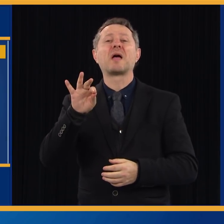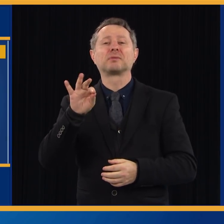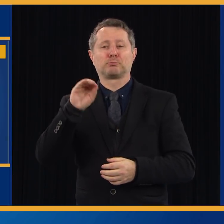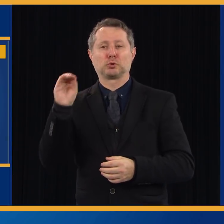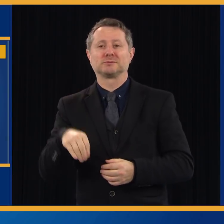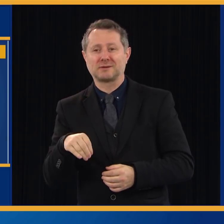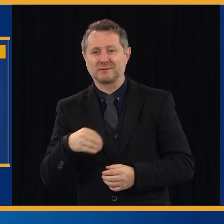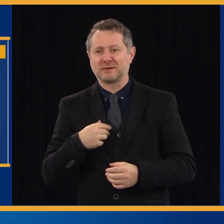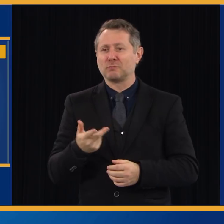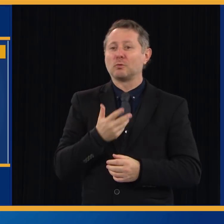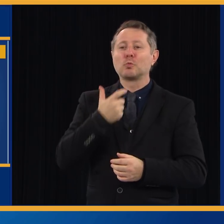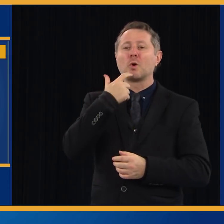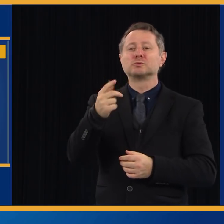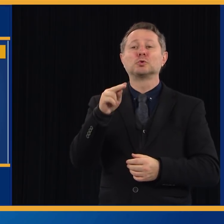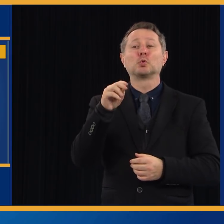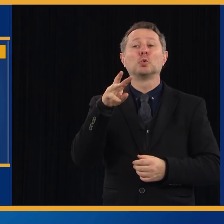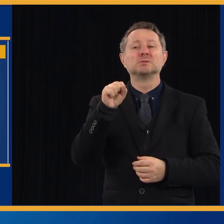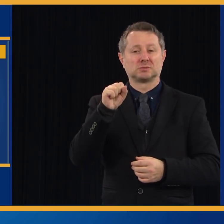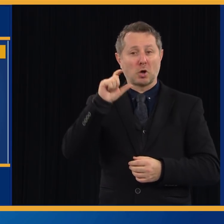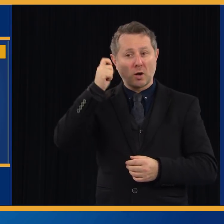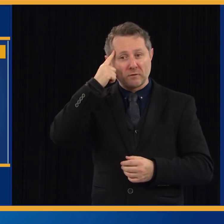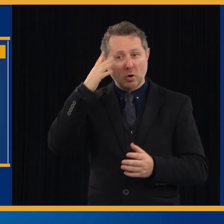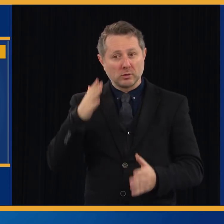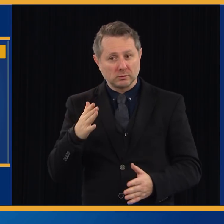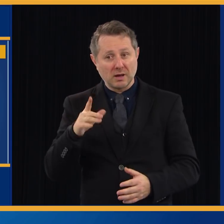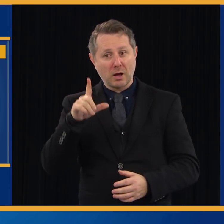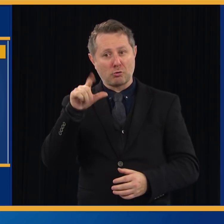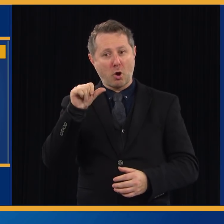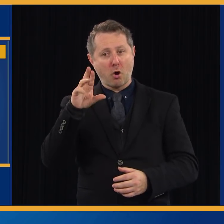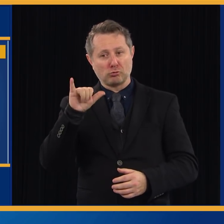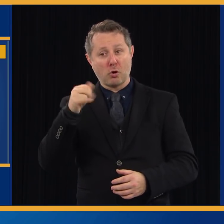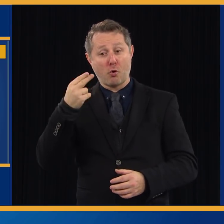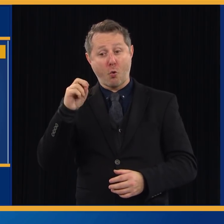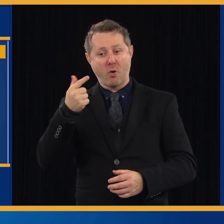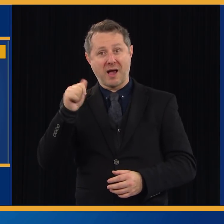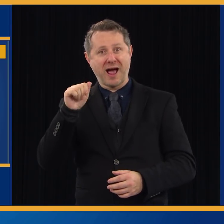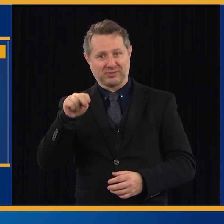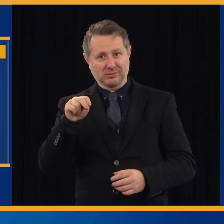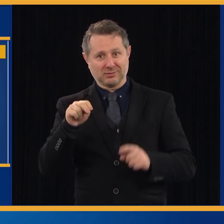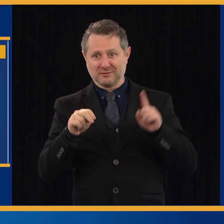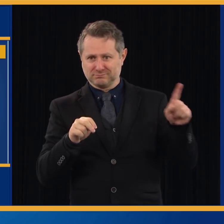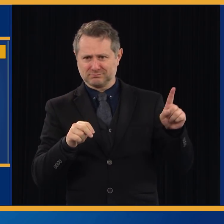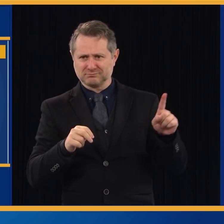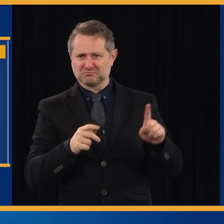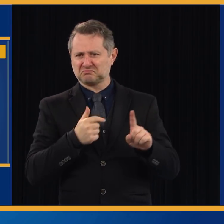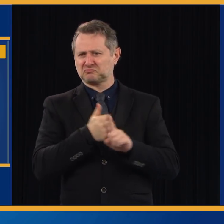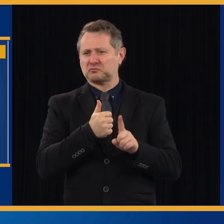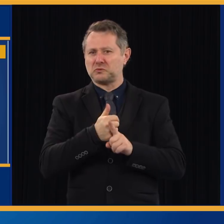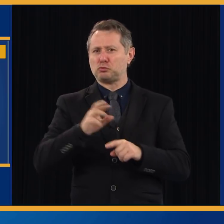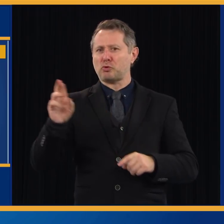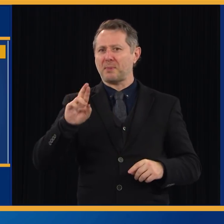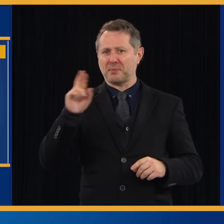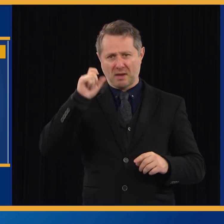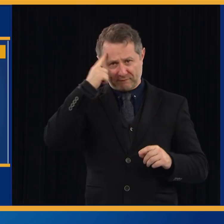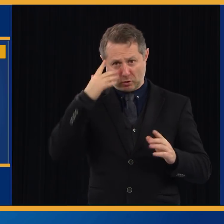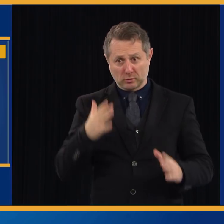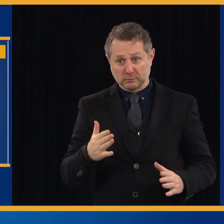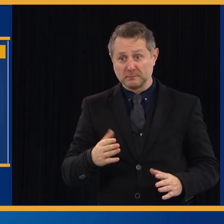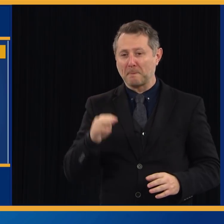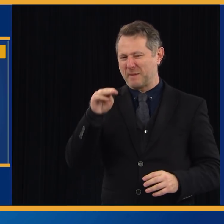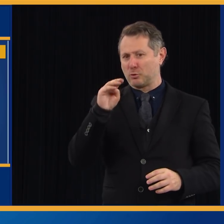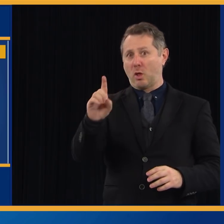news. Great guy, governor of Maryland, Republican, chairman of the NGA, National Governors Association, and vice chairman, so I work with the